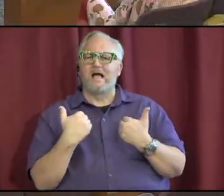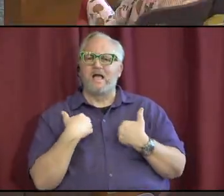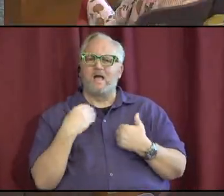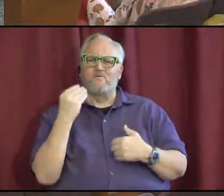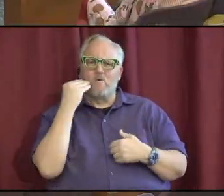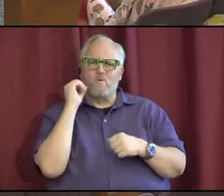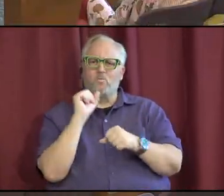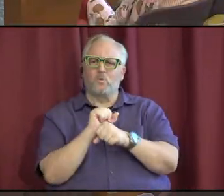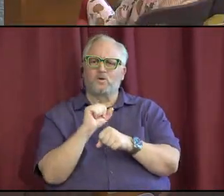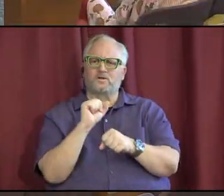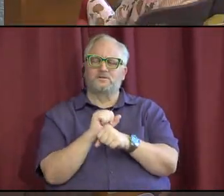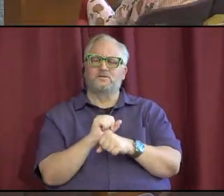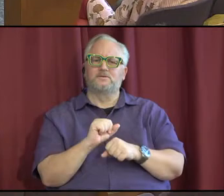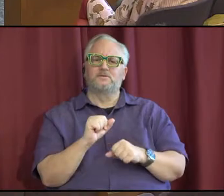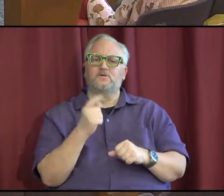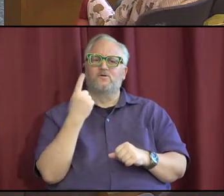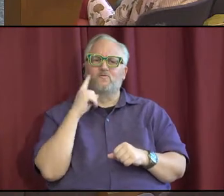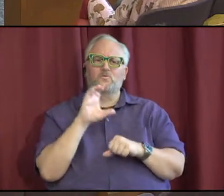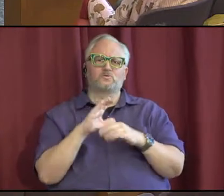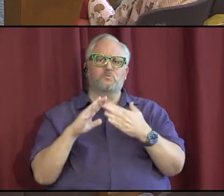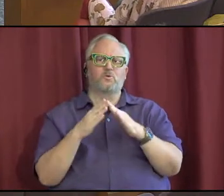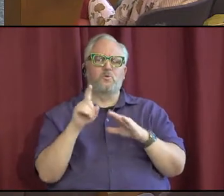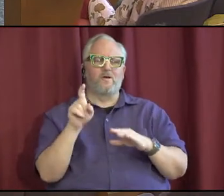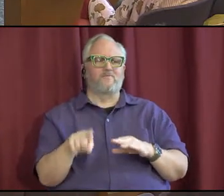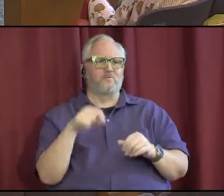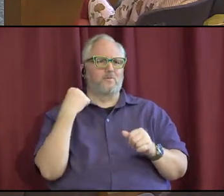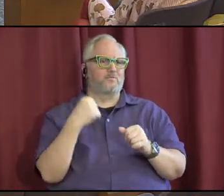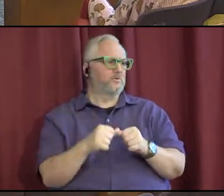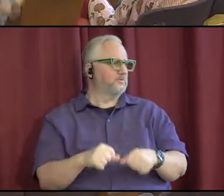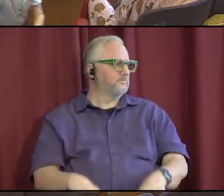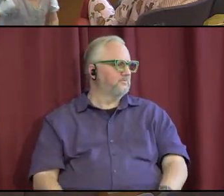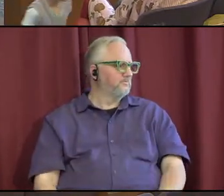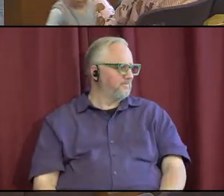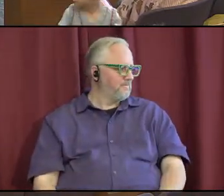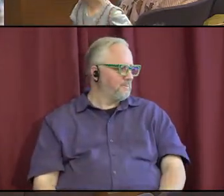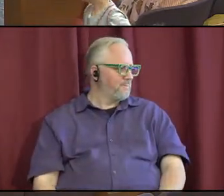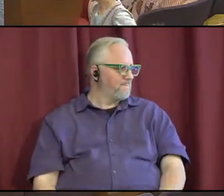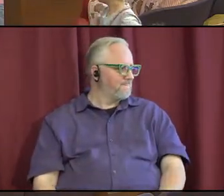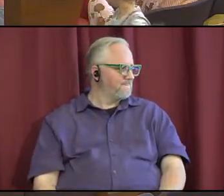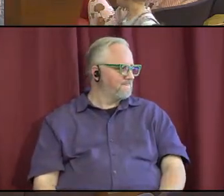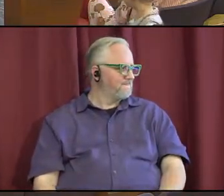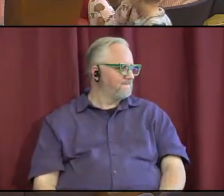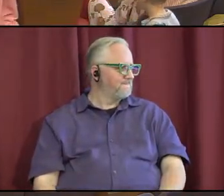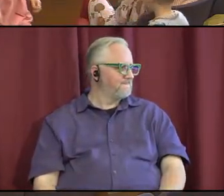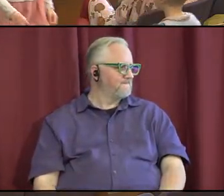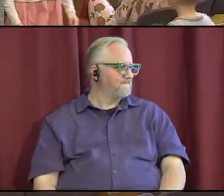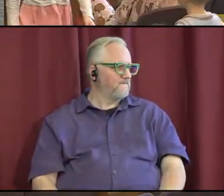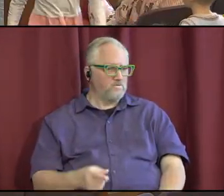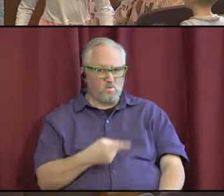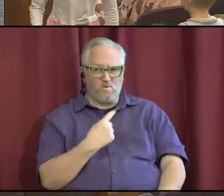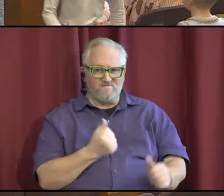the congregation that you have to remember. Oh, Everett, you're going to go that way.